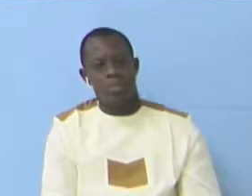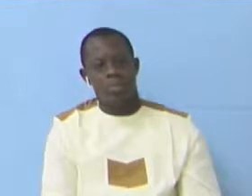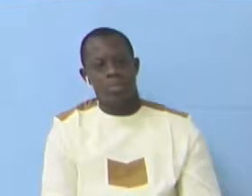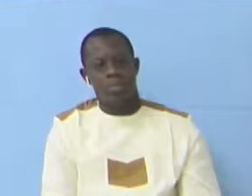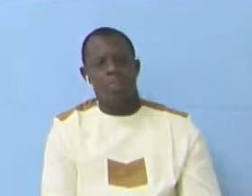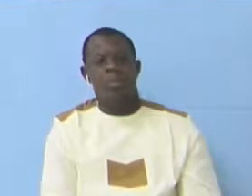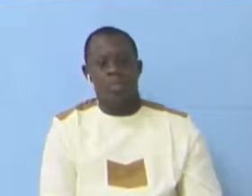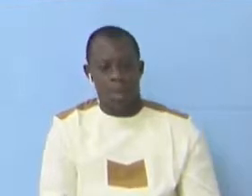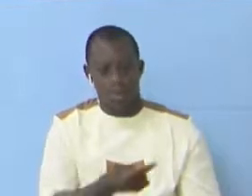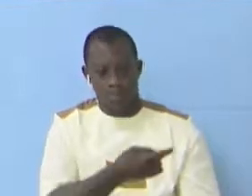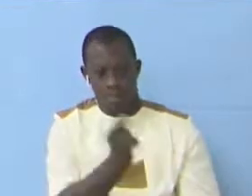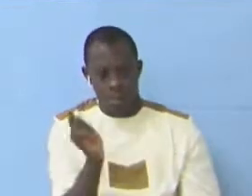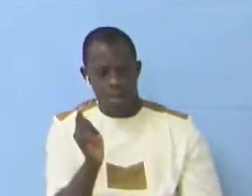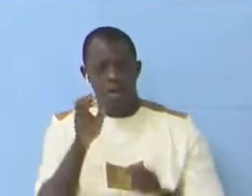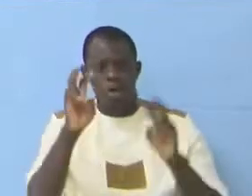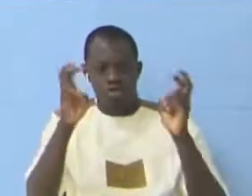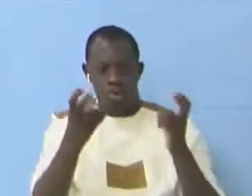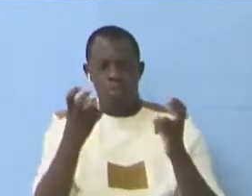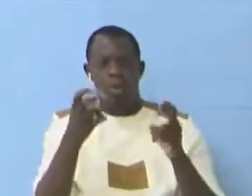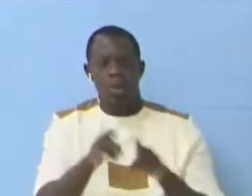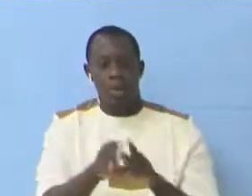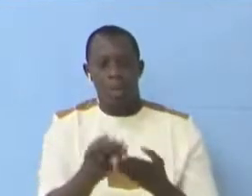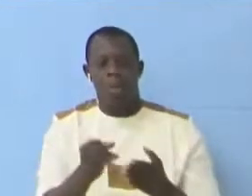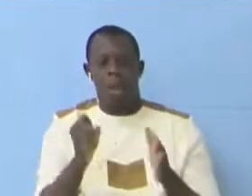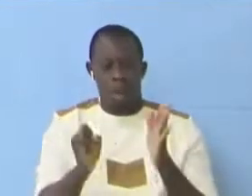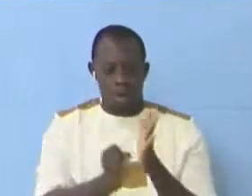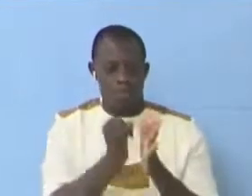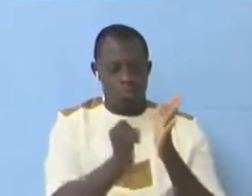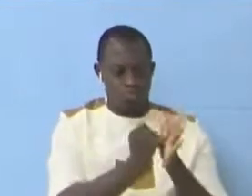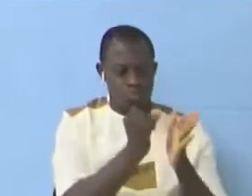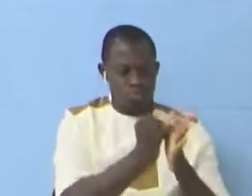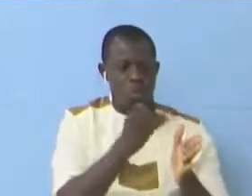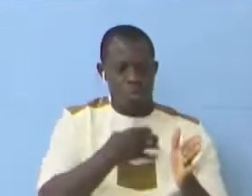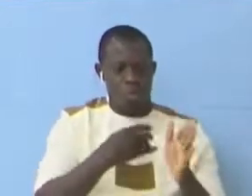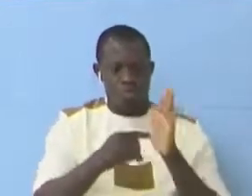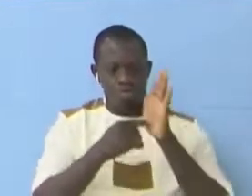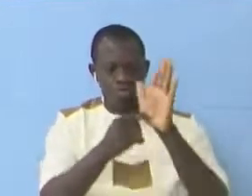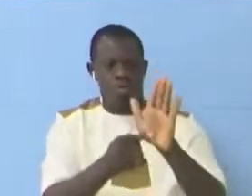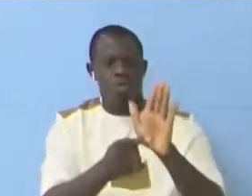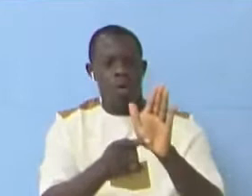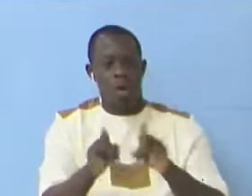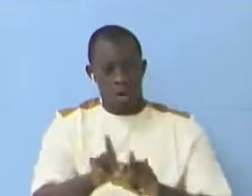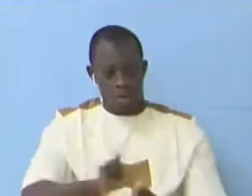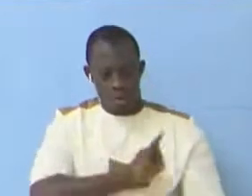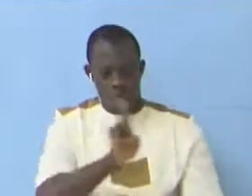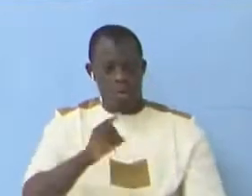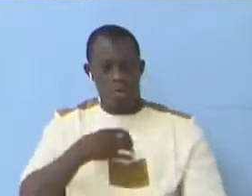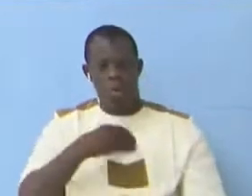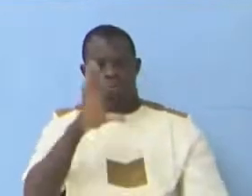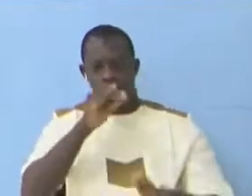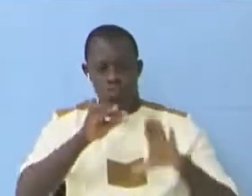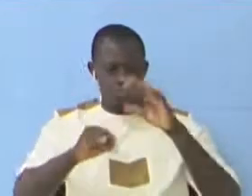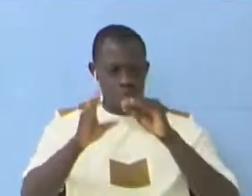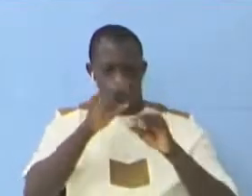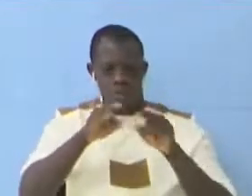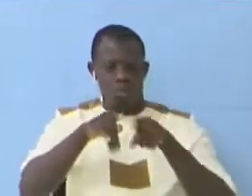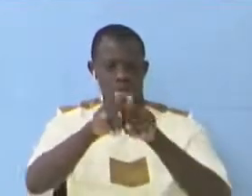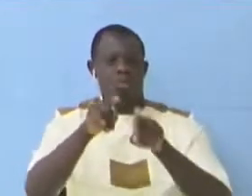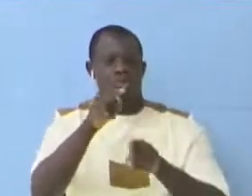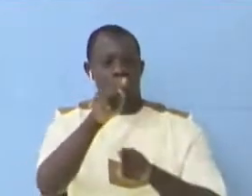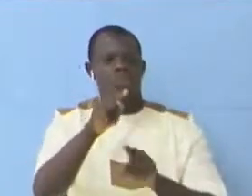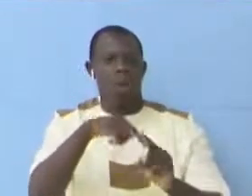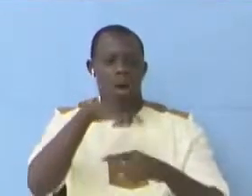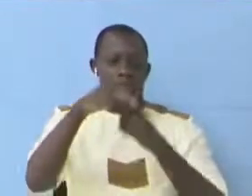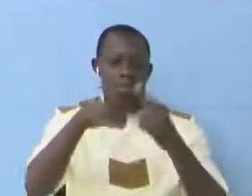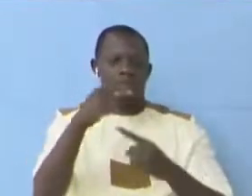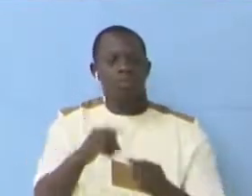the investigations reveal that we should talk to you about. lii daal ñi doon def gëstu yi lii lañ feeñal ne